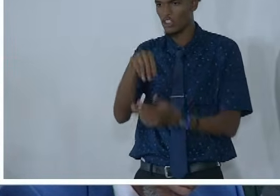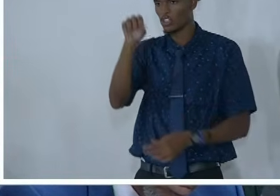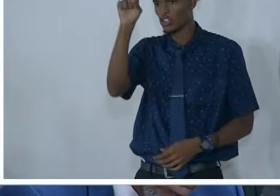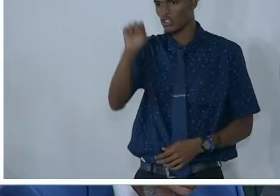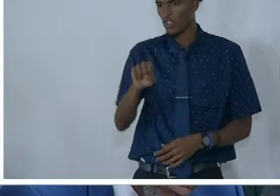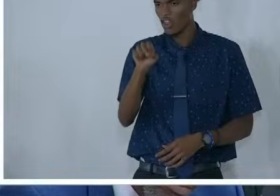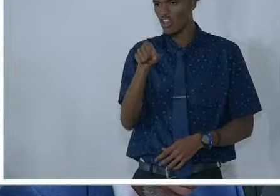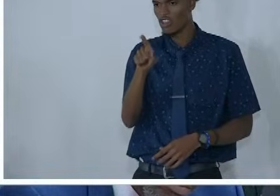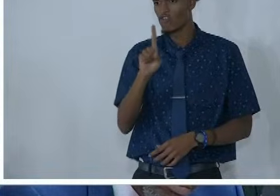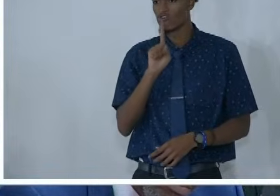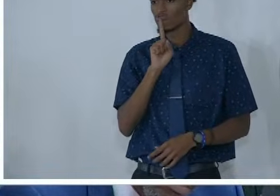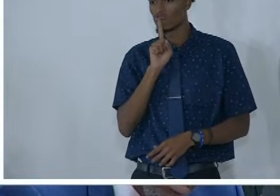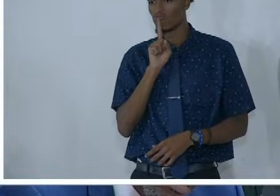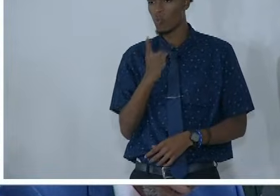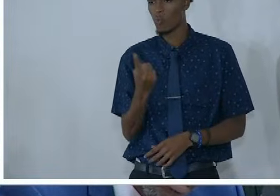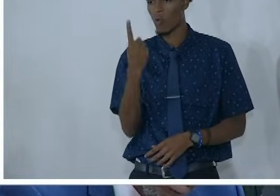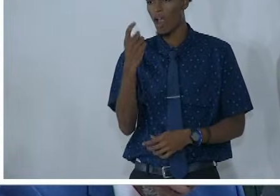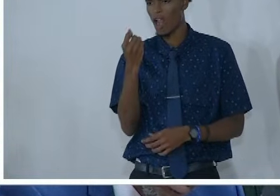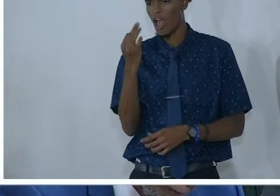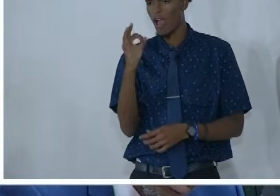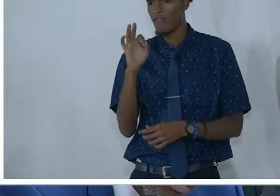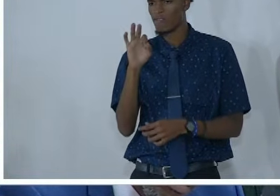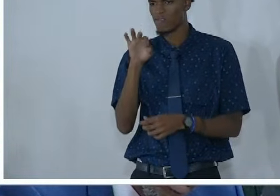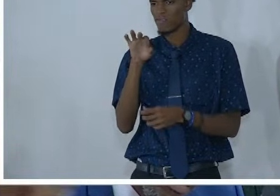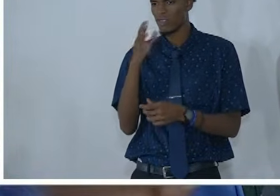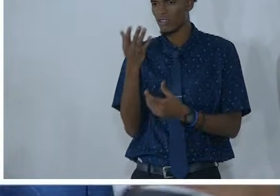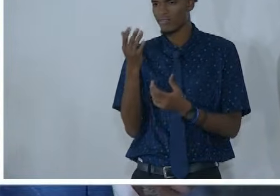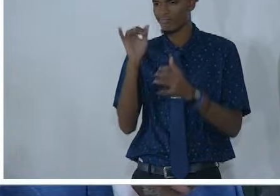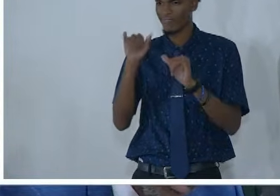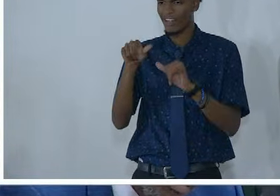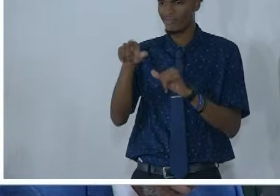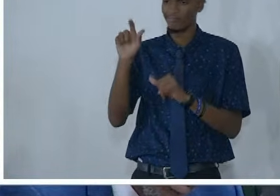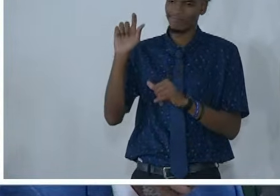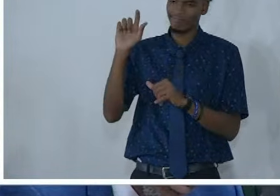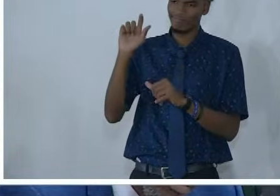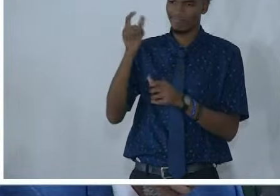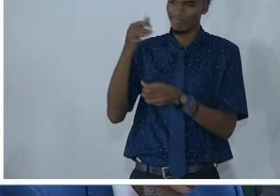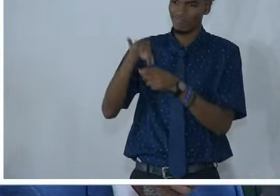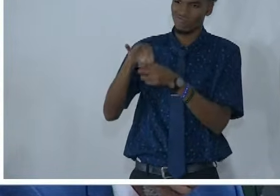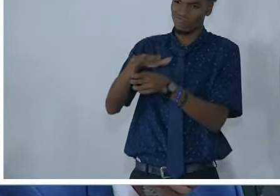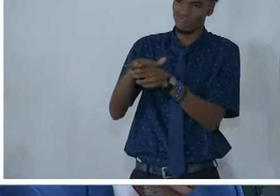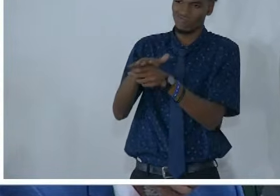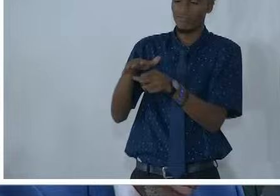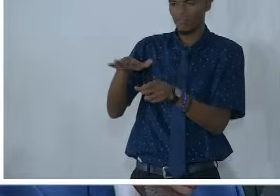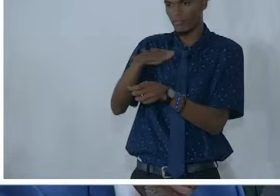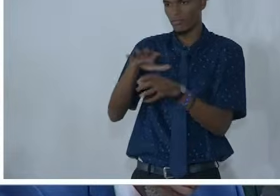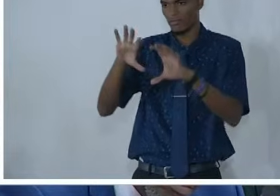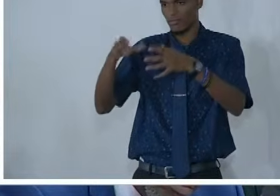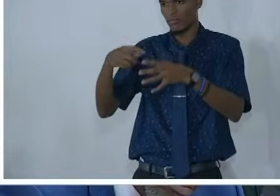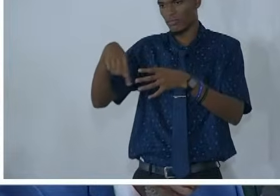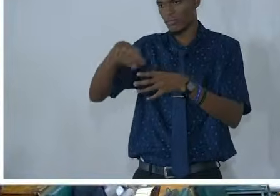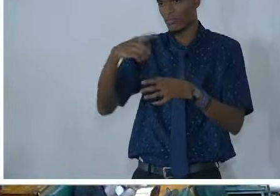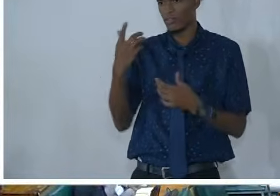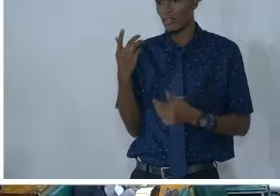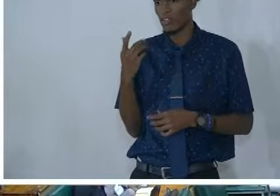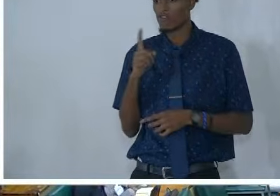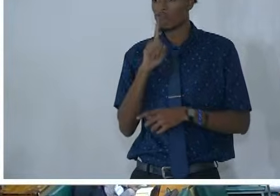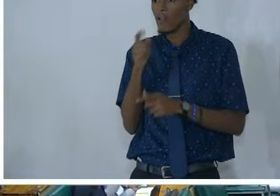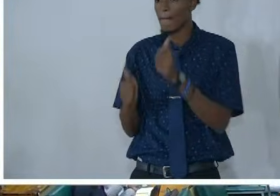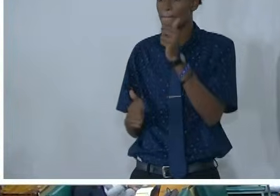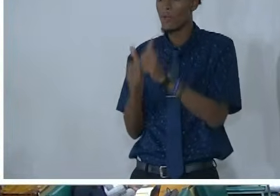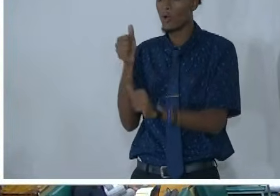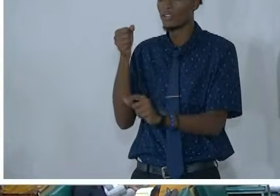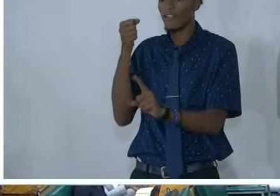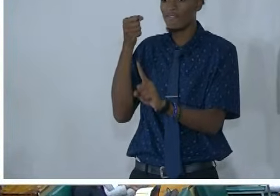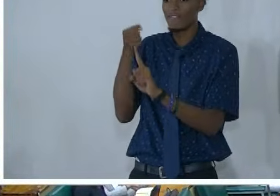of the constituencies that's most affected by, could you help me with